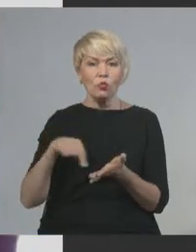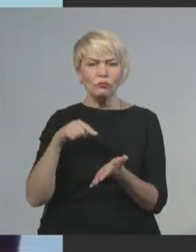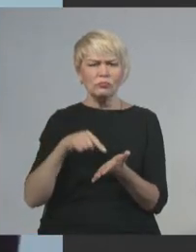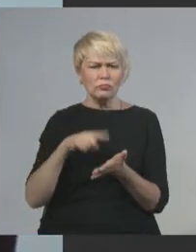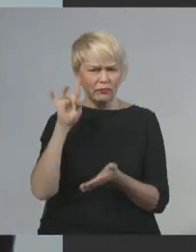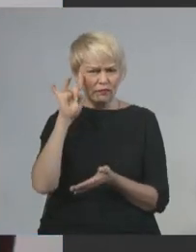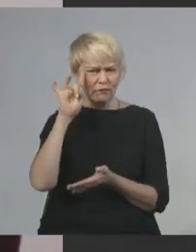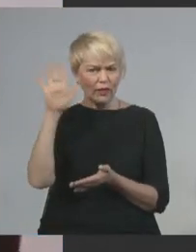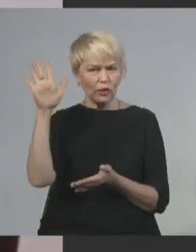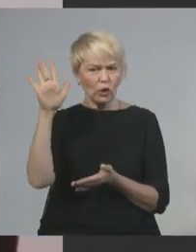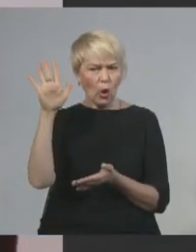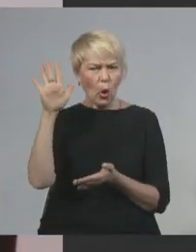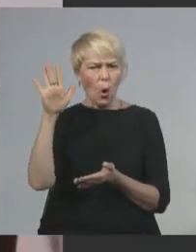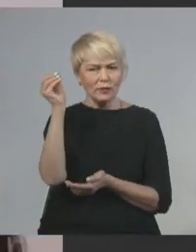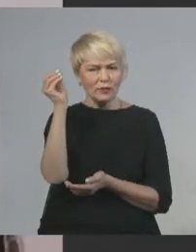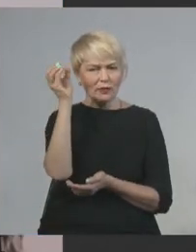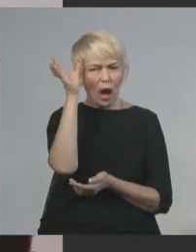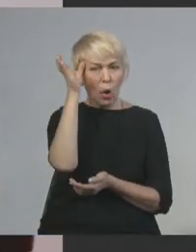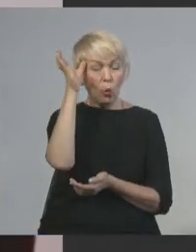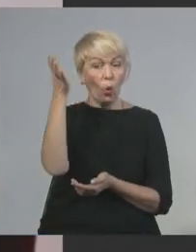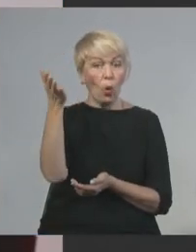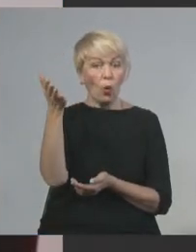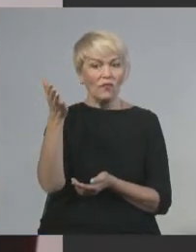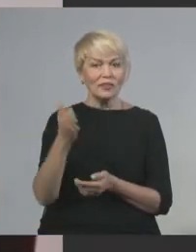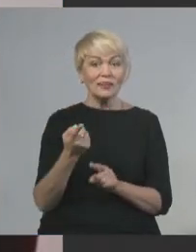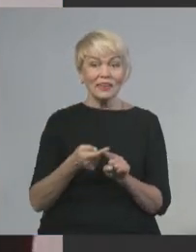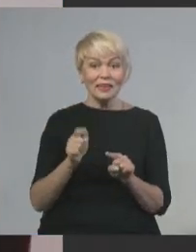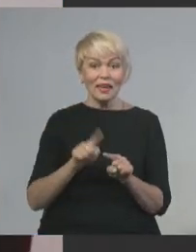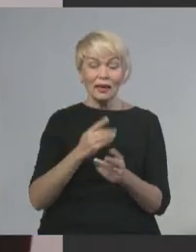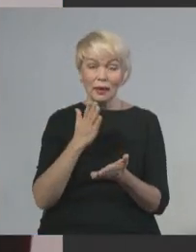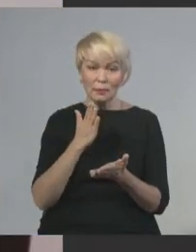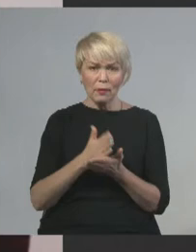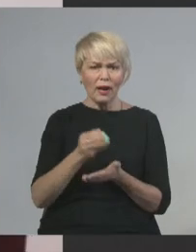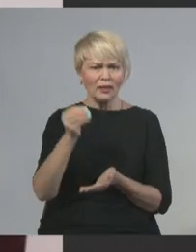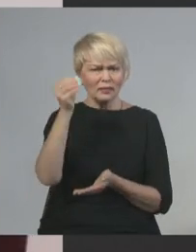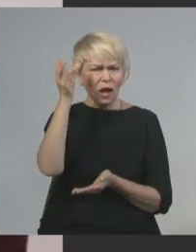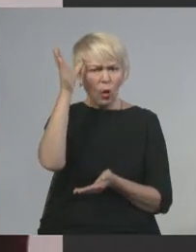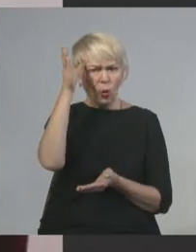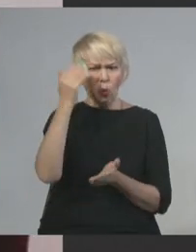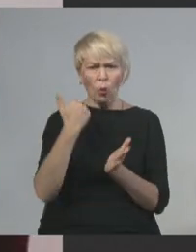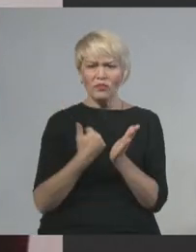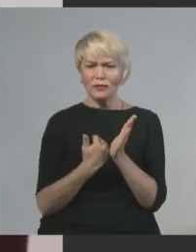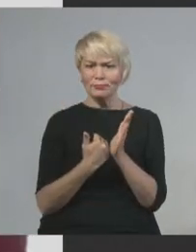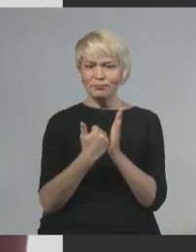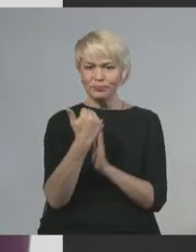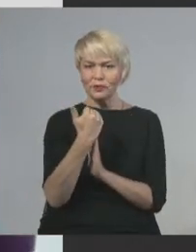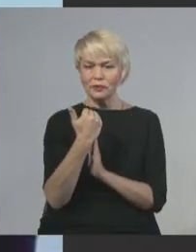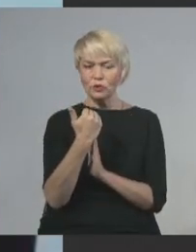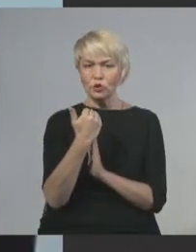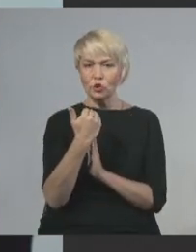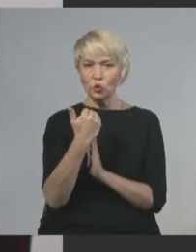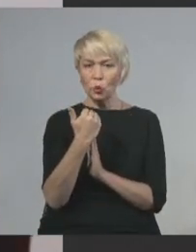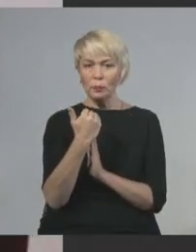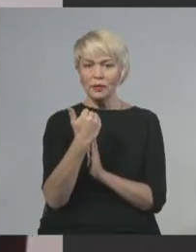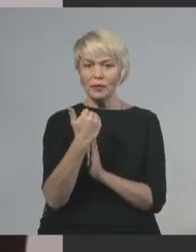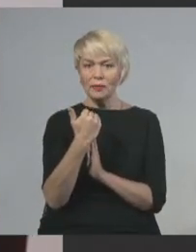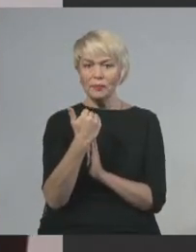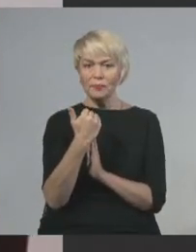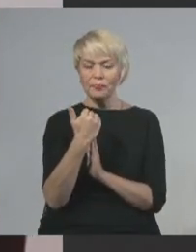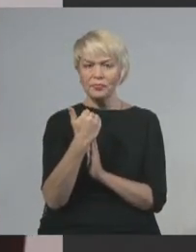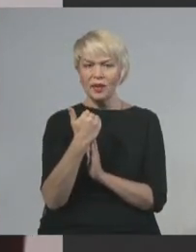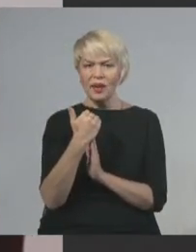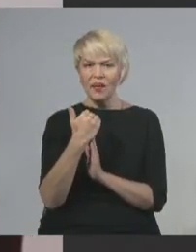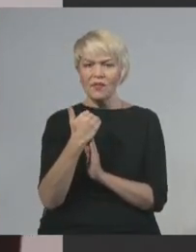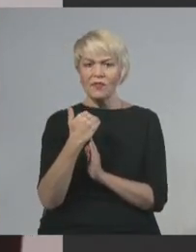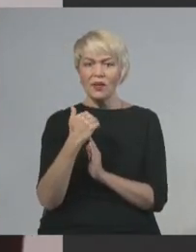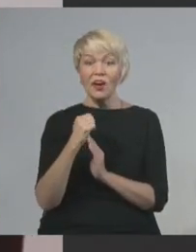scientist but who has a a marginal alternative um way of viewing